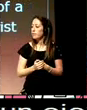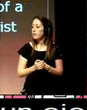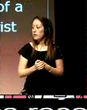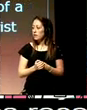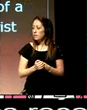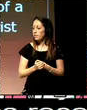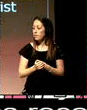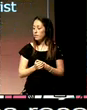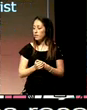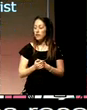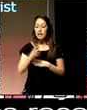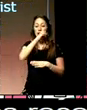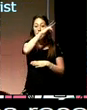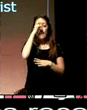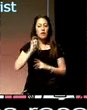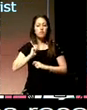Madrid.